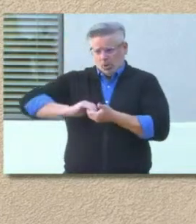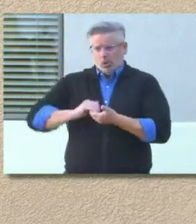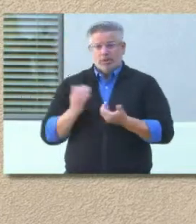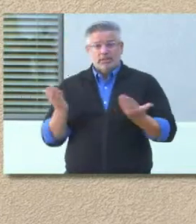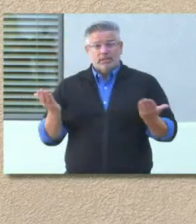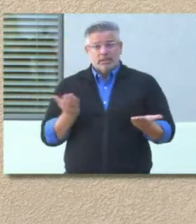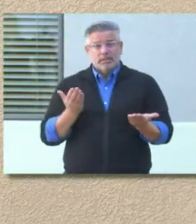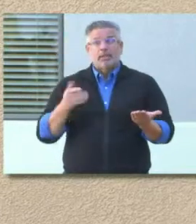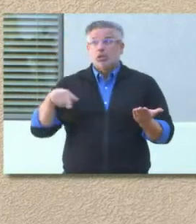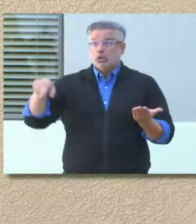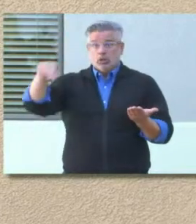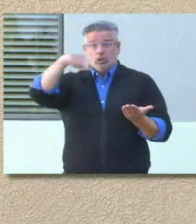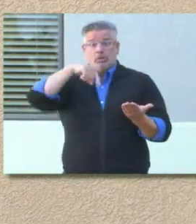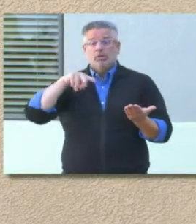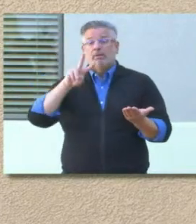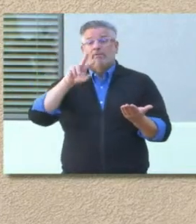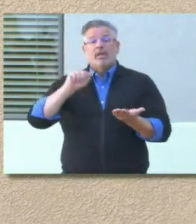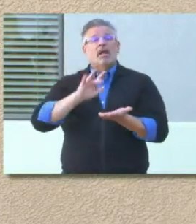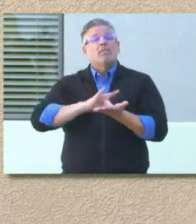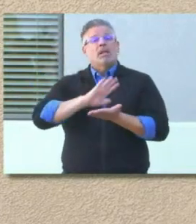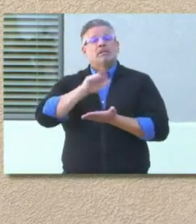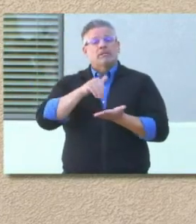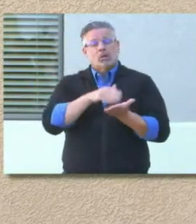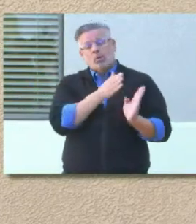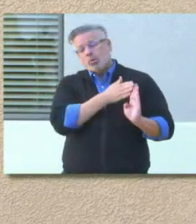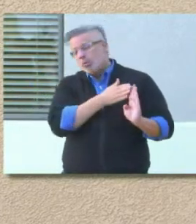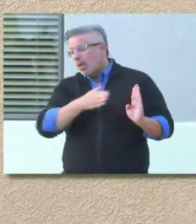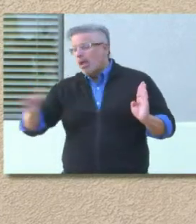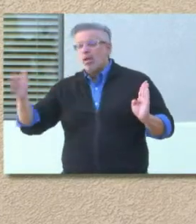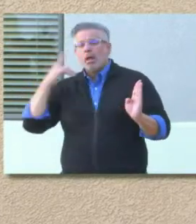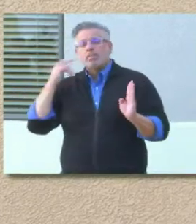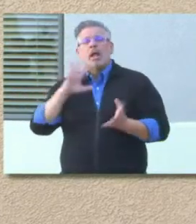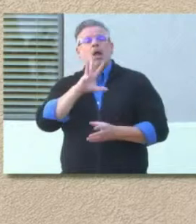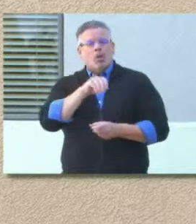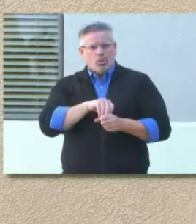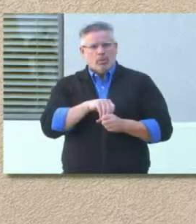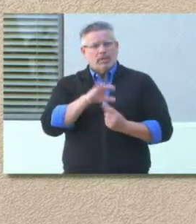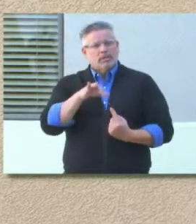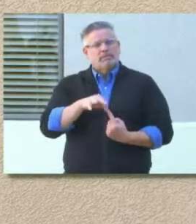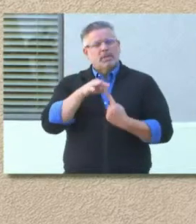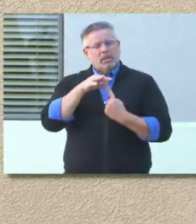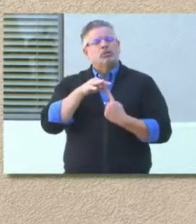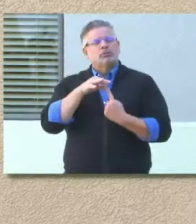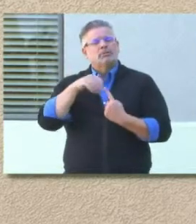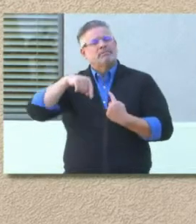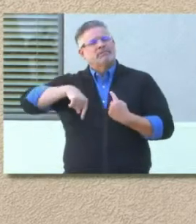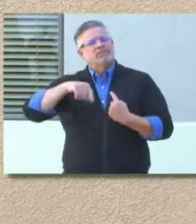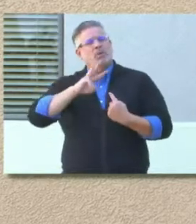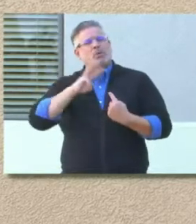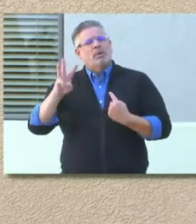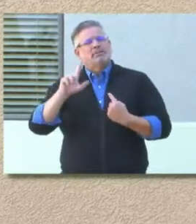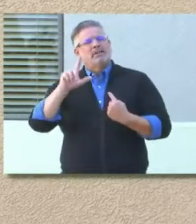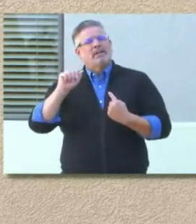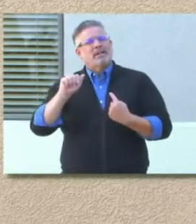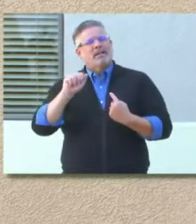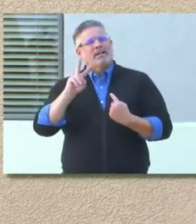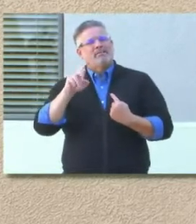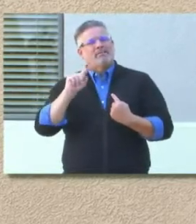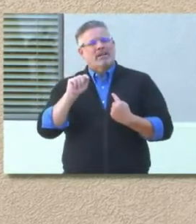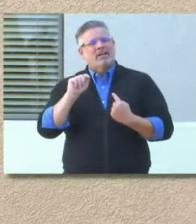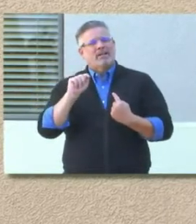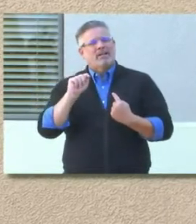here at the VA medical centers throughout California, but including especially this West LA